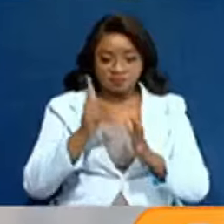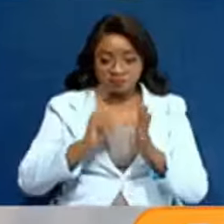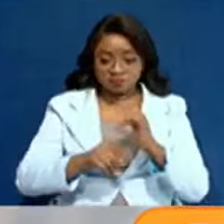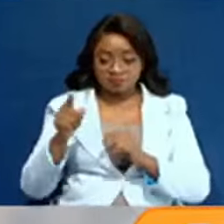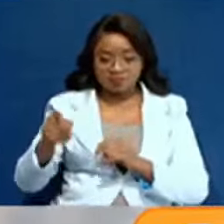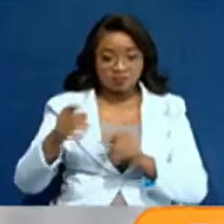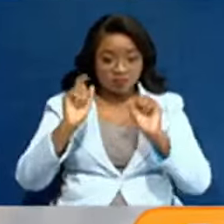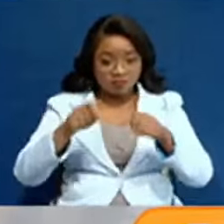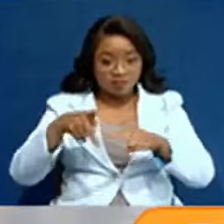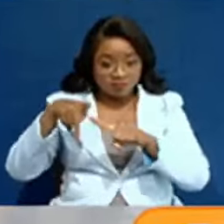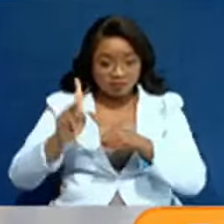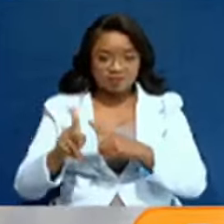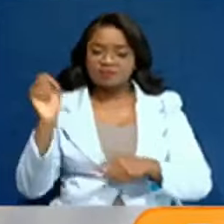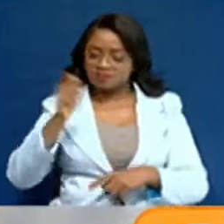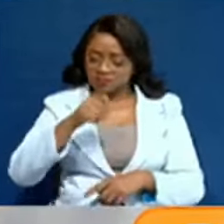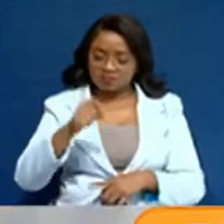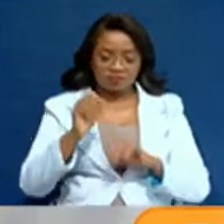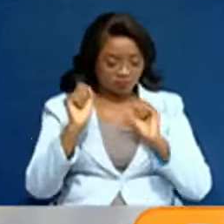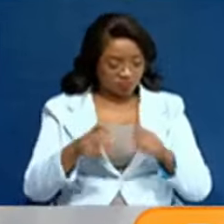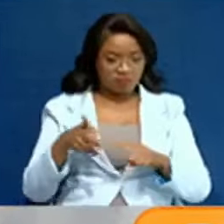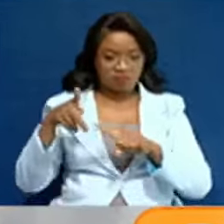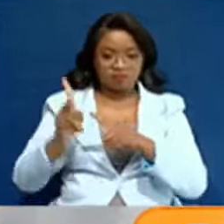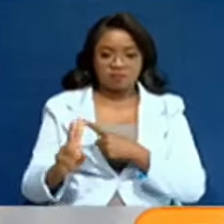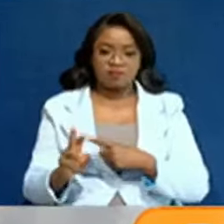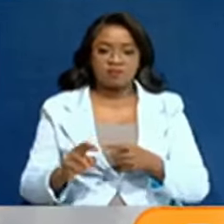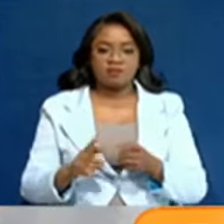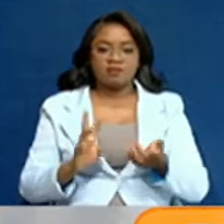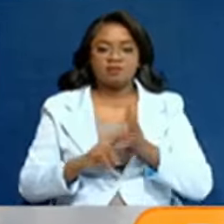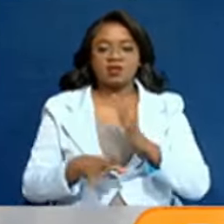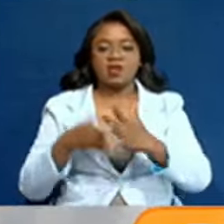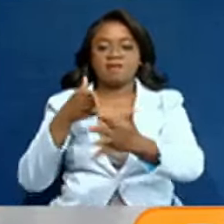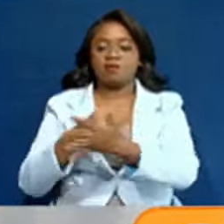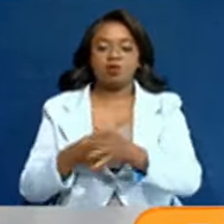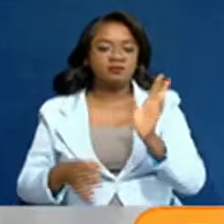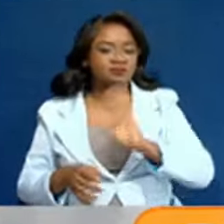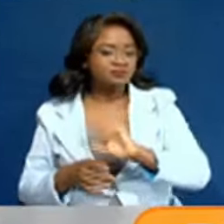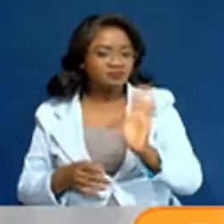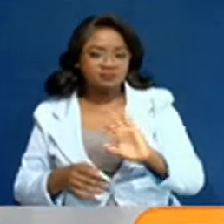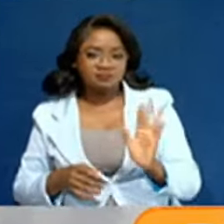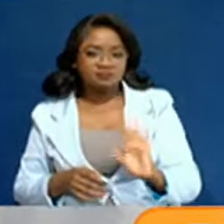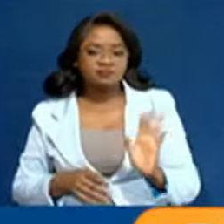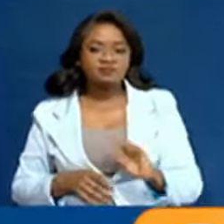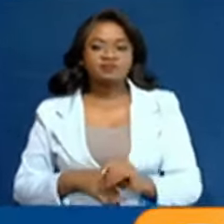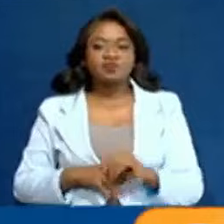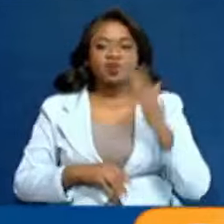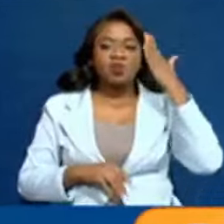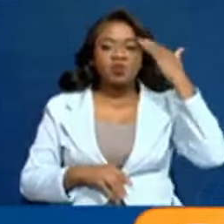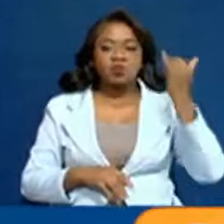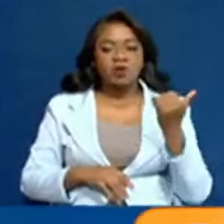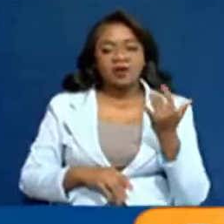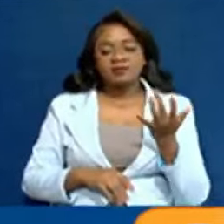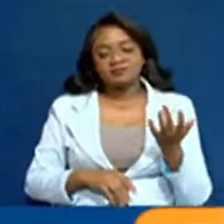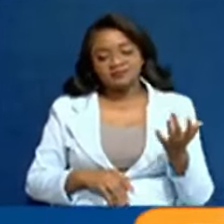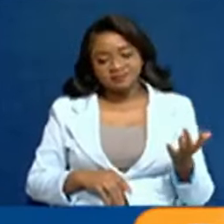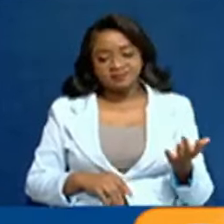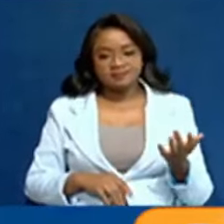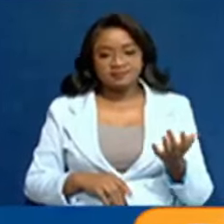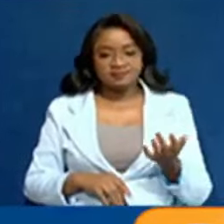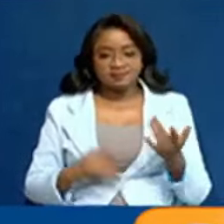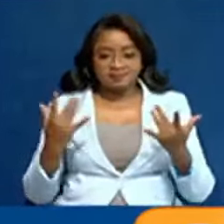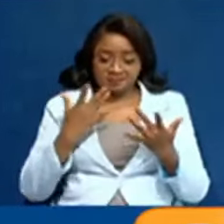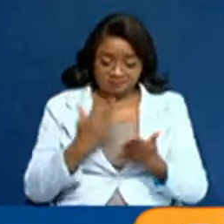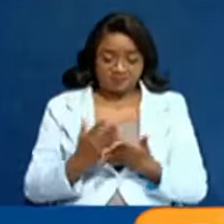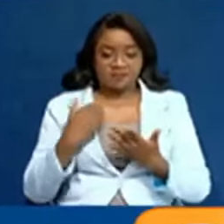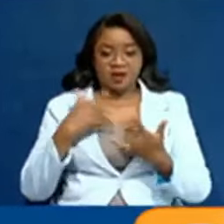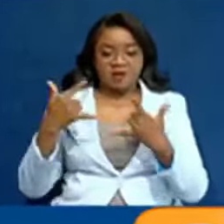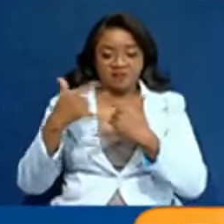Okay. We can correct. So I'm not saying that we should deny an area a city status because they are running short of certain aspects